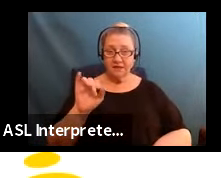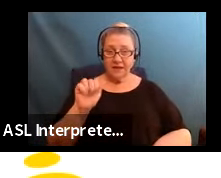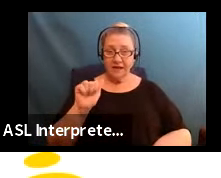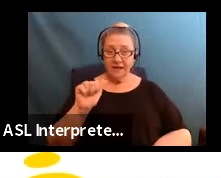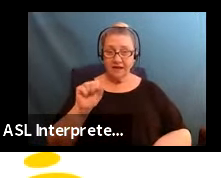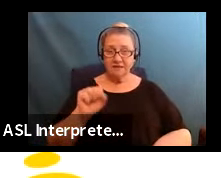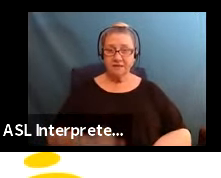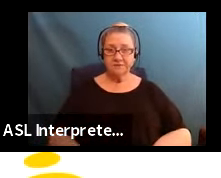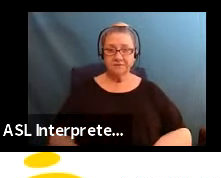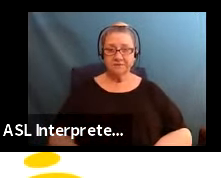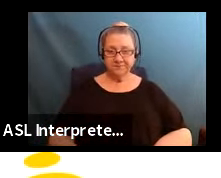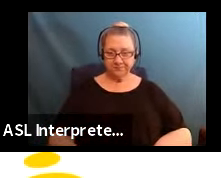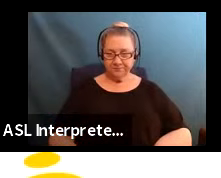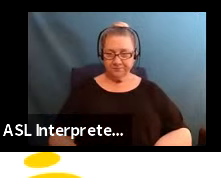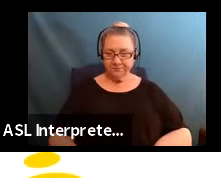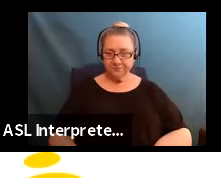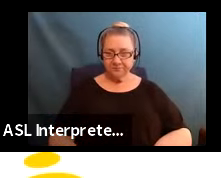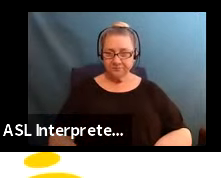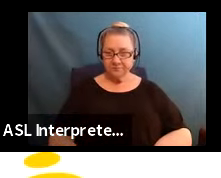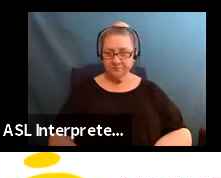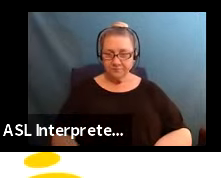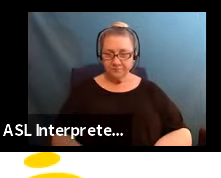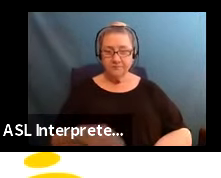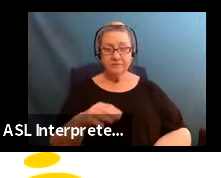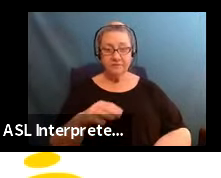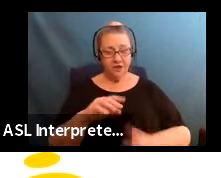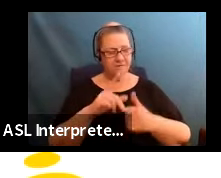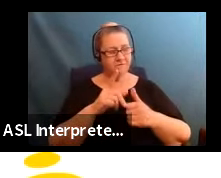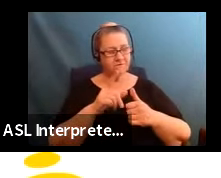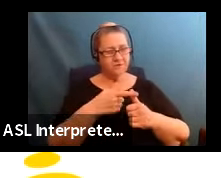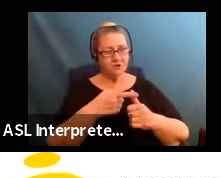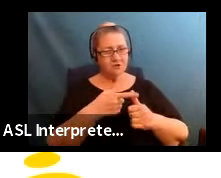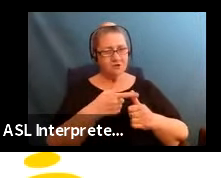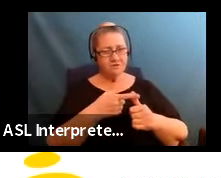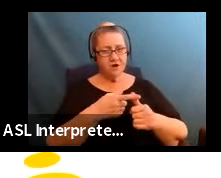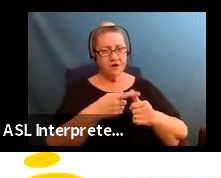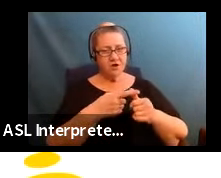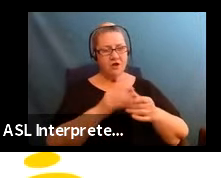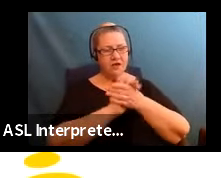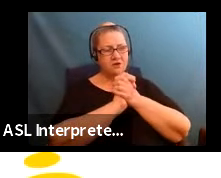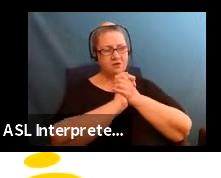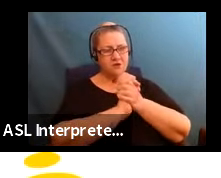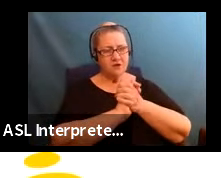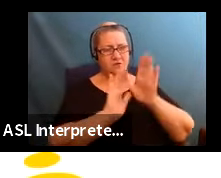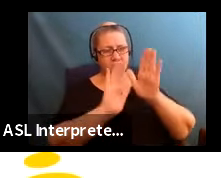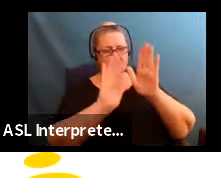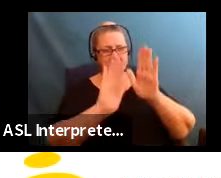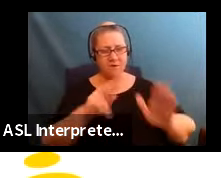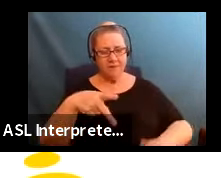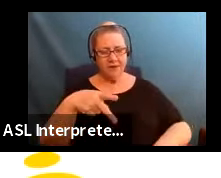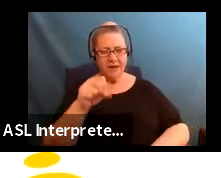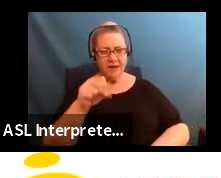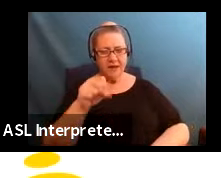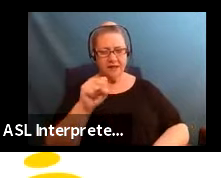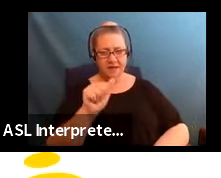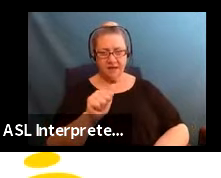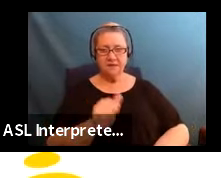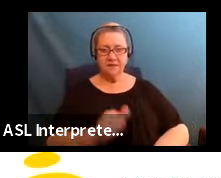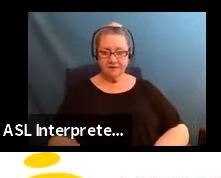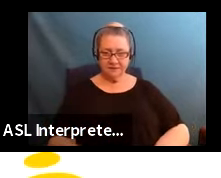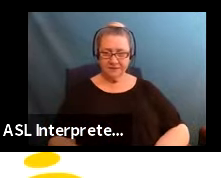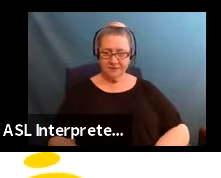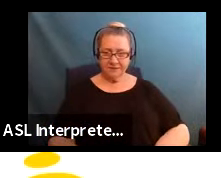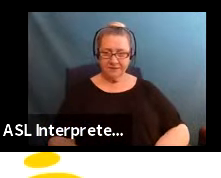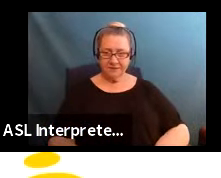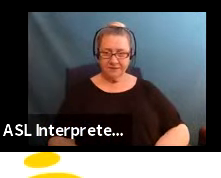to the next Thank agenda. you, Bobby. First of all, congratulations. Those are excellent PSAs and properly used, I